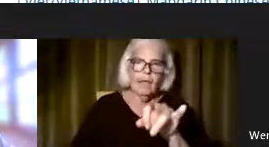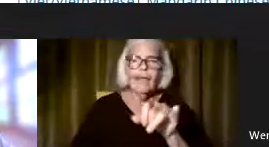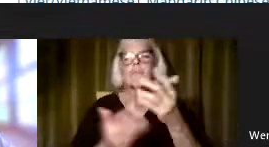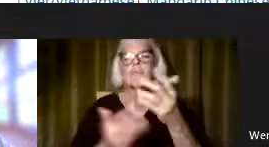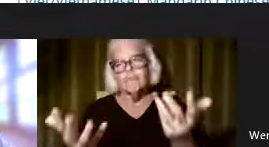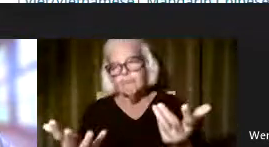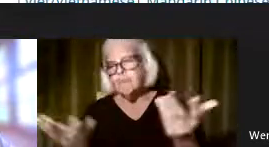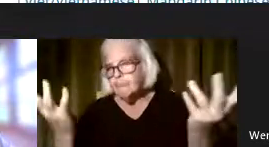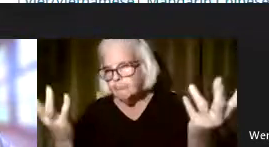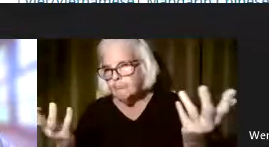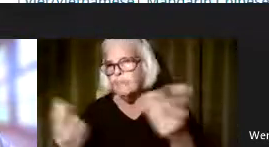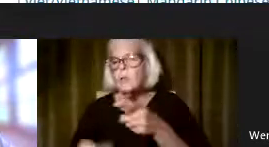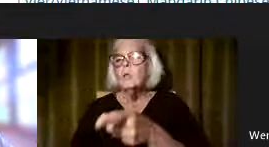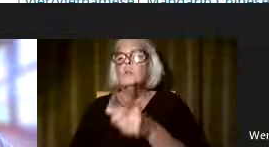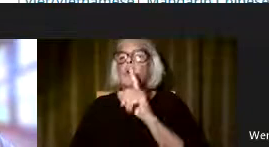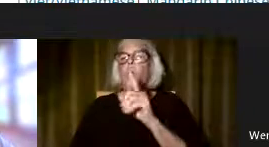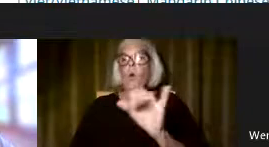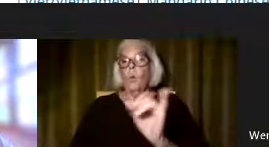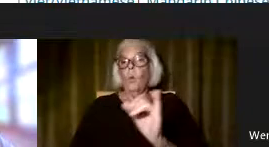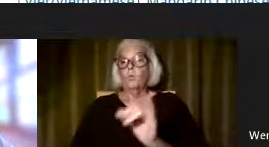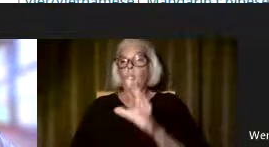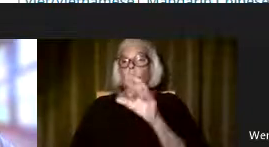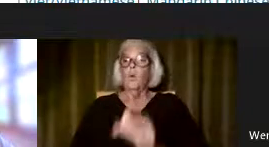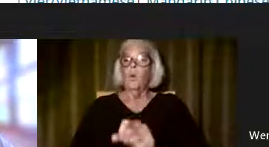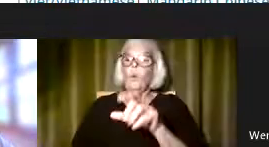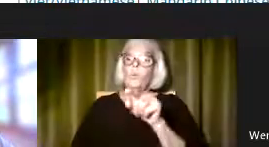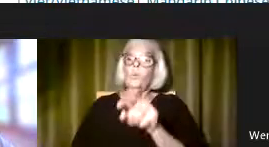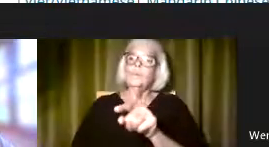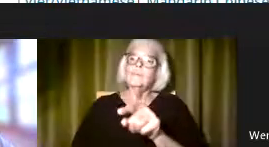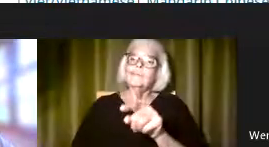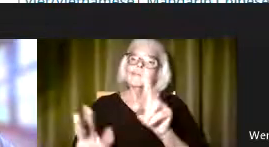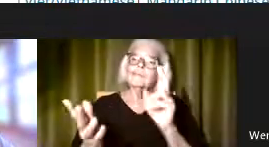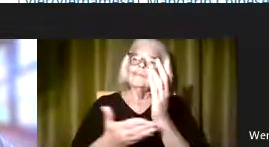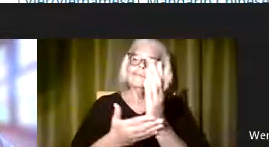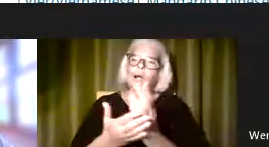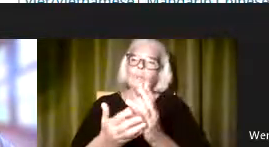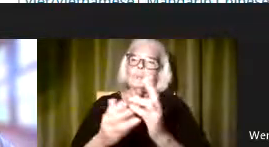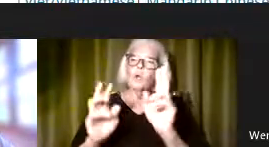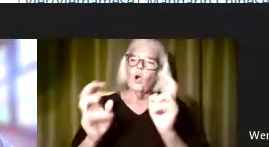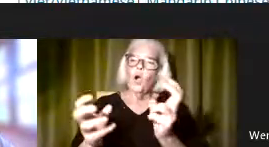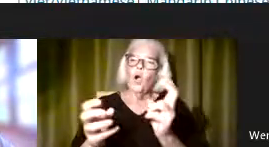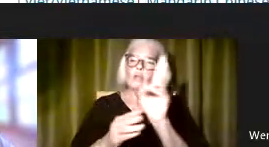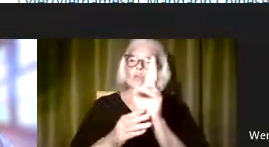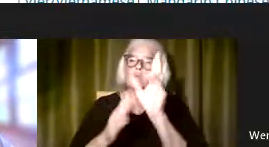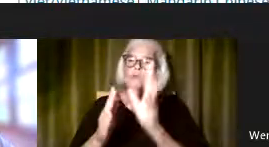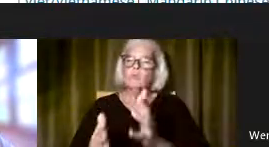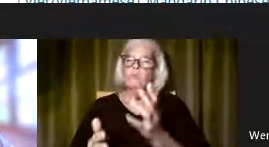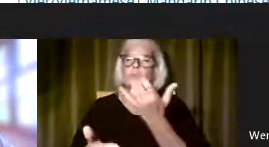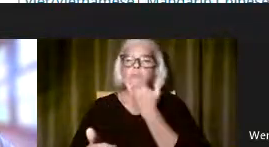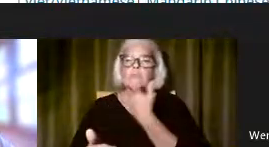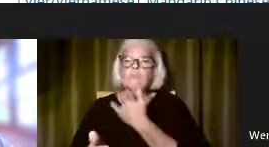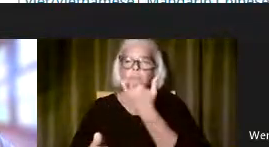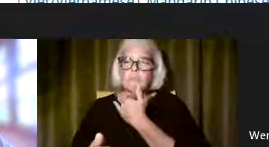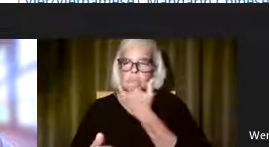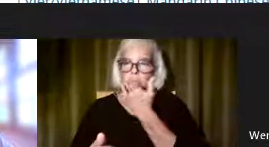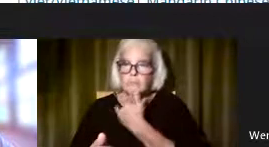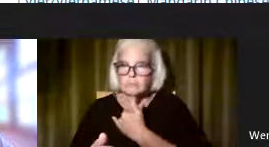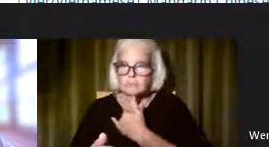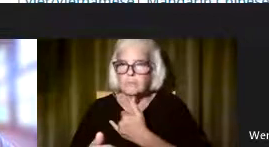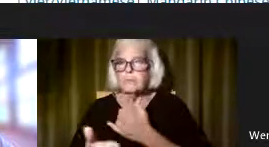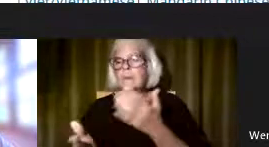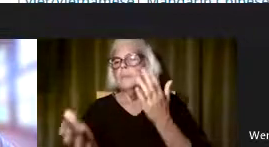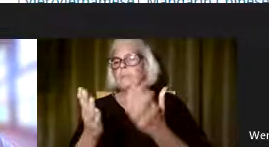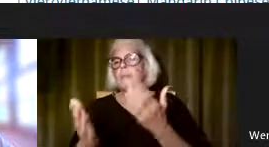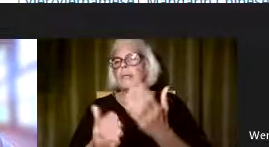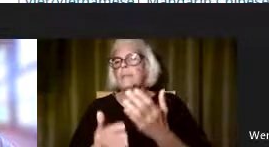on if you were previously positive for COVID-19 or you're not testing within a certain window, there can be errors that